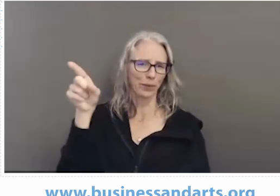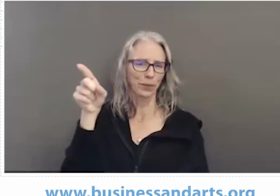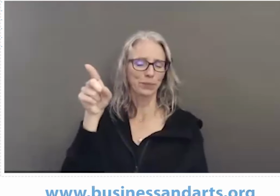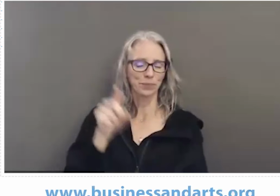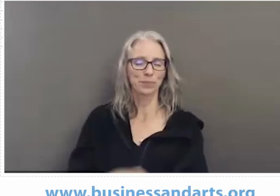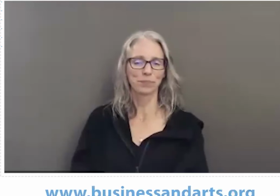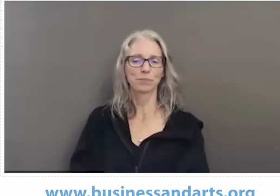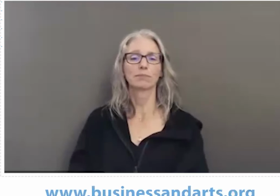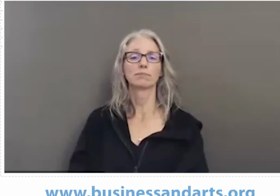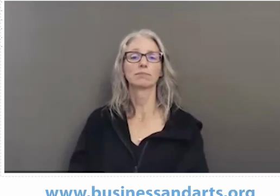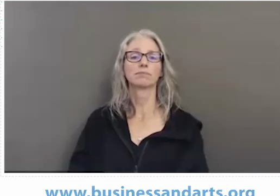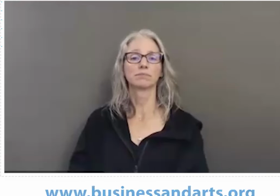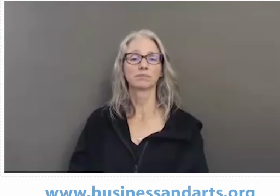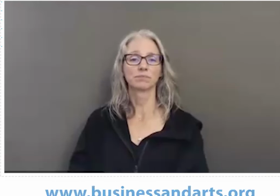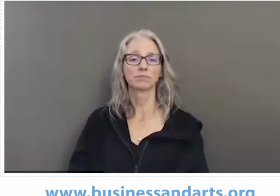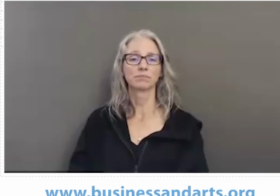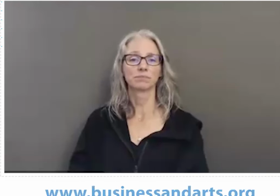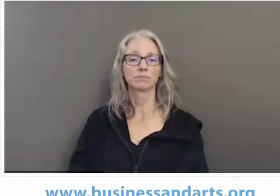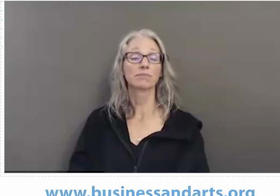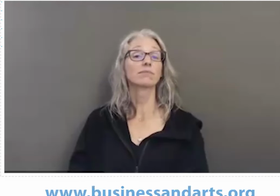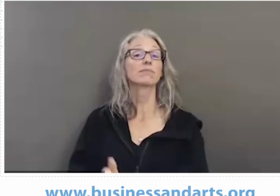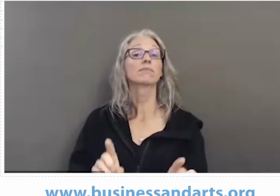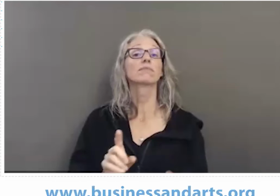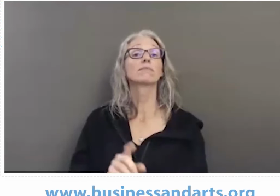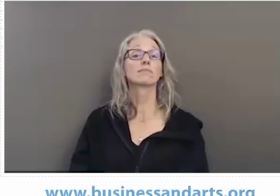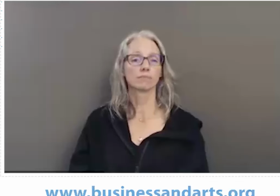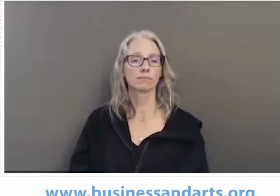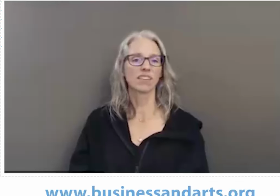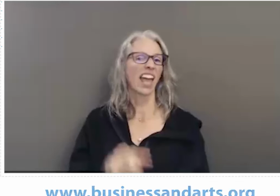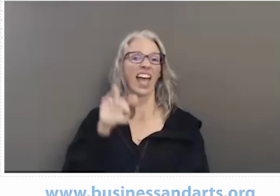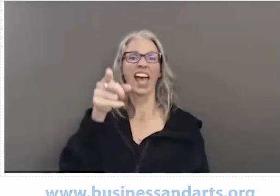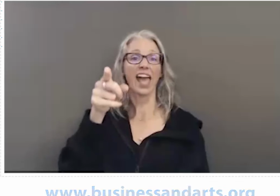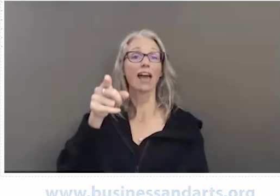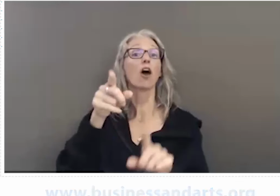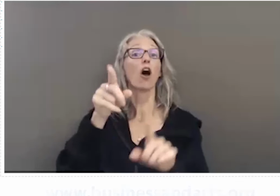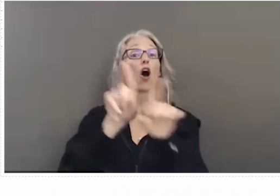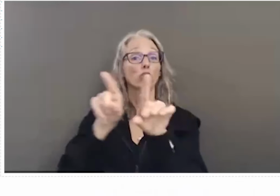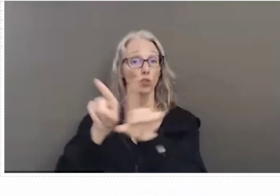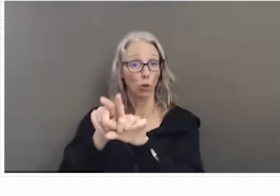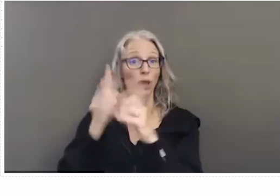businessandarts.org/artsfest. And you can also visit our website for all of our programs and events,